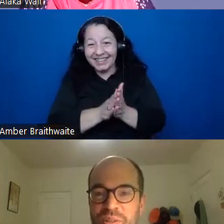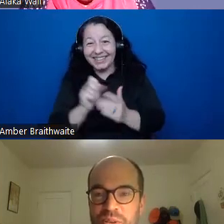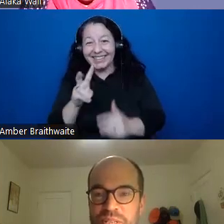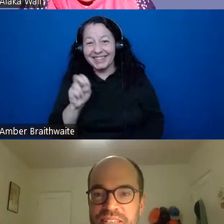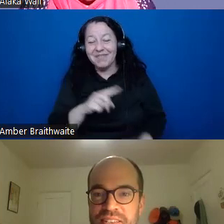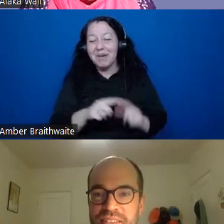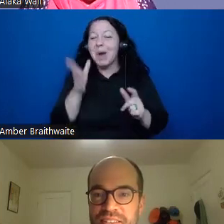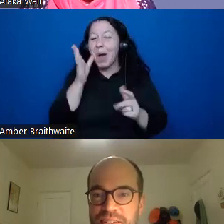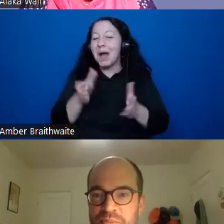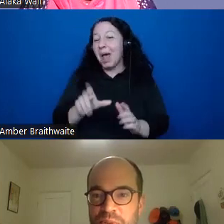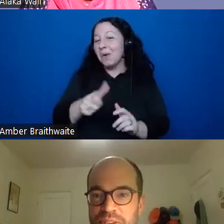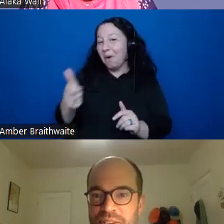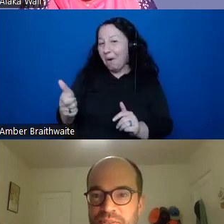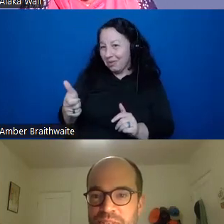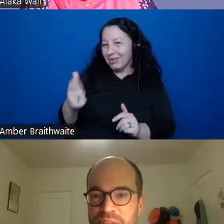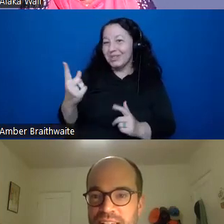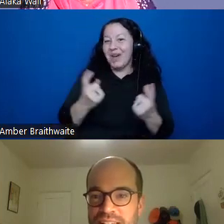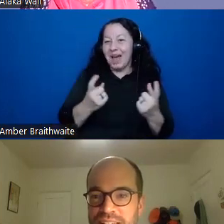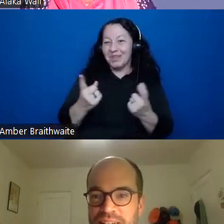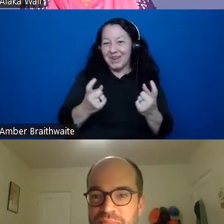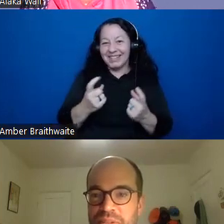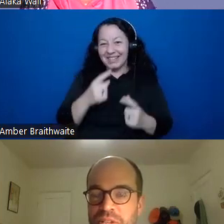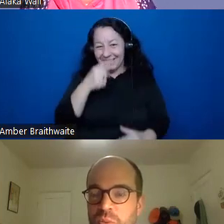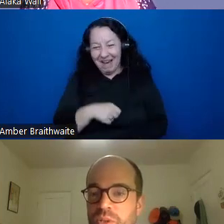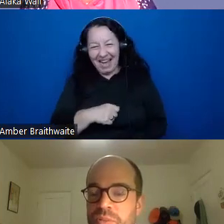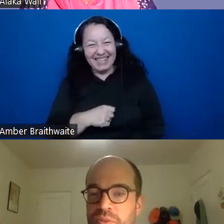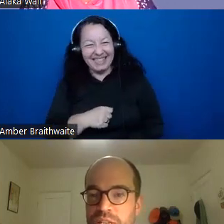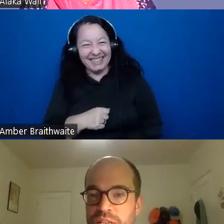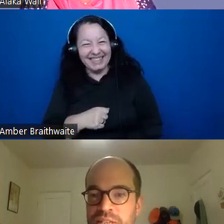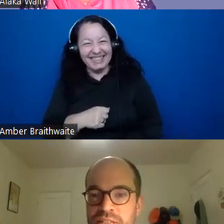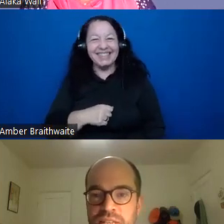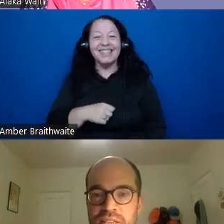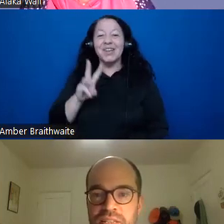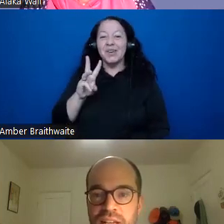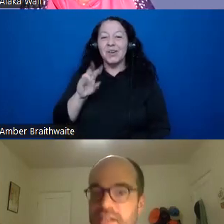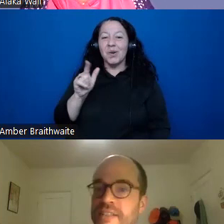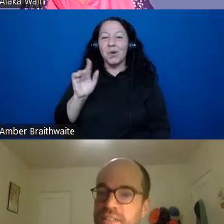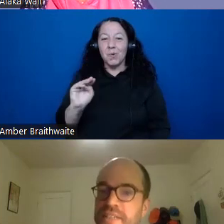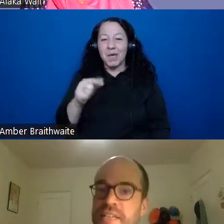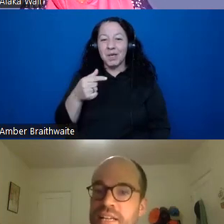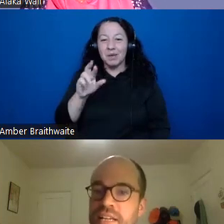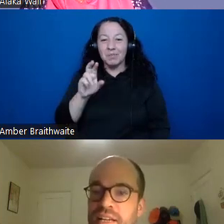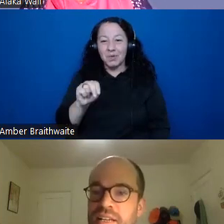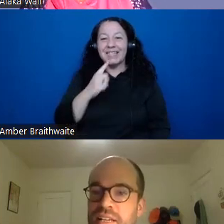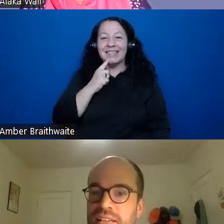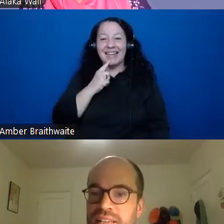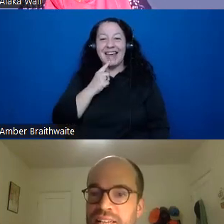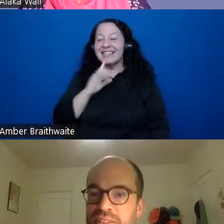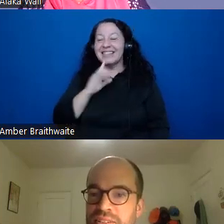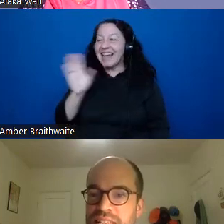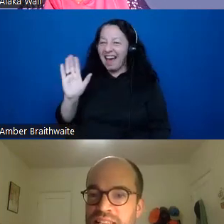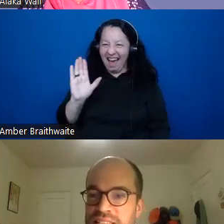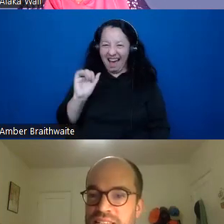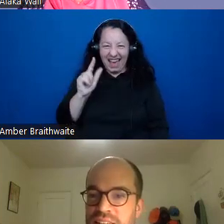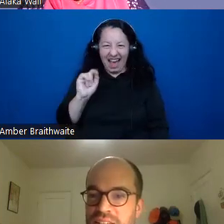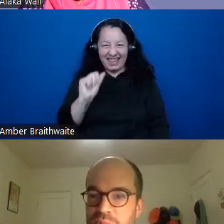allow other voices to come forward here, if that's okay. William Green says, hi, Alaka. Hi. It